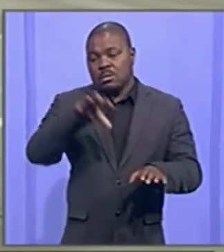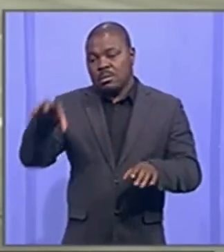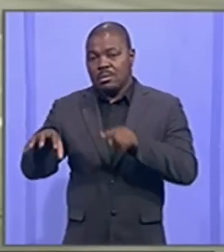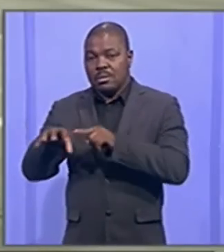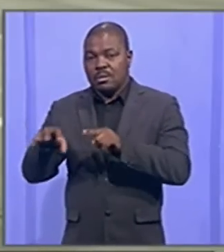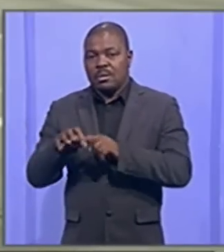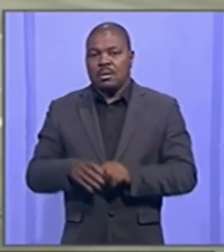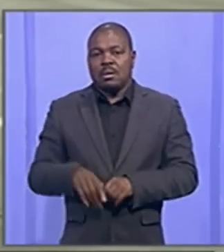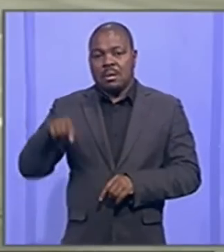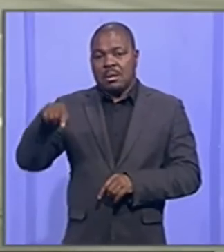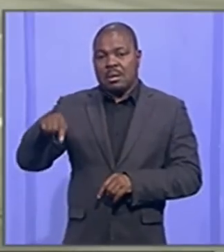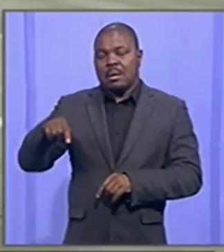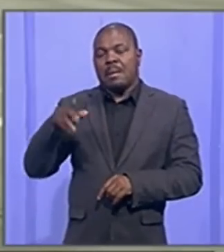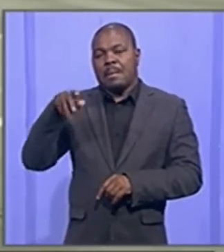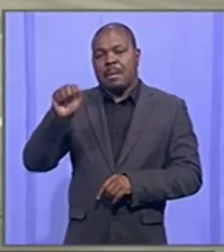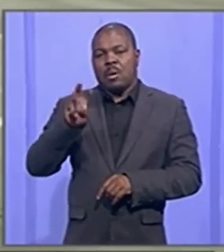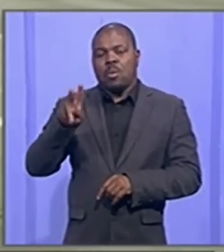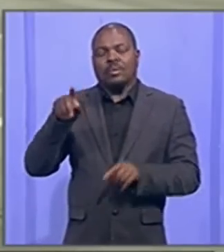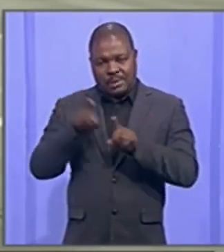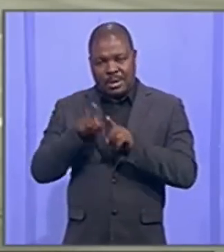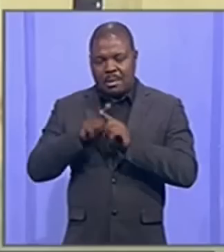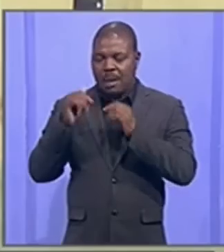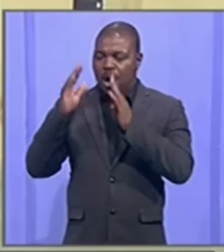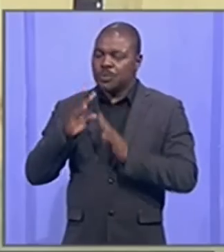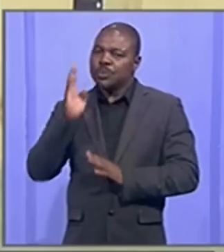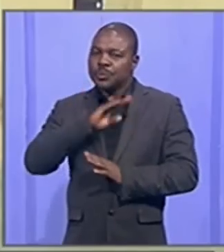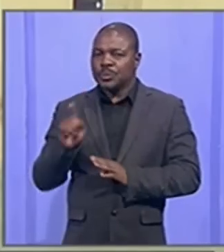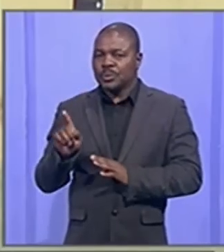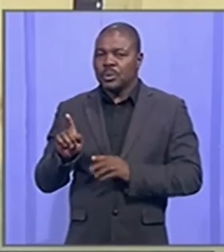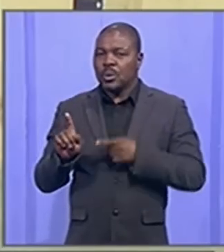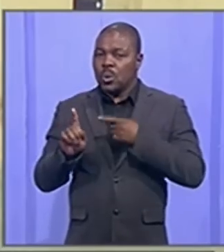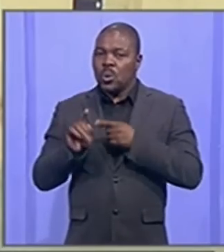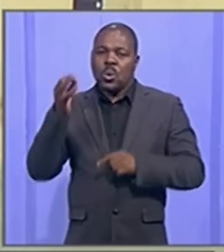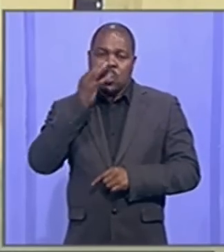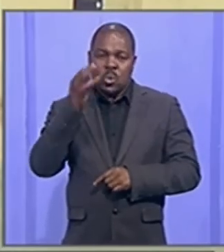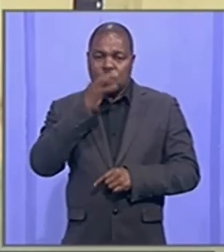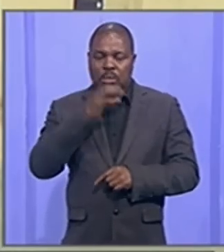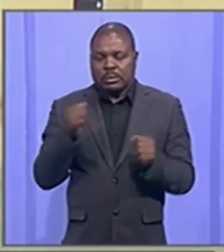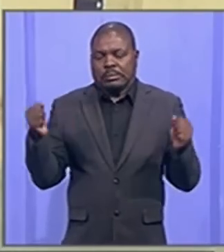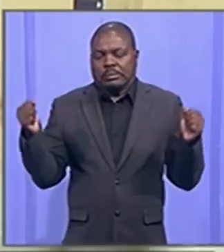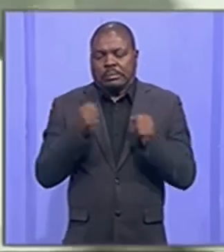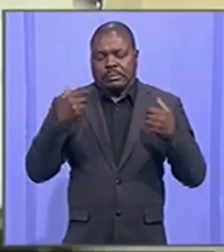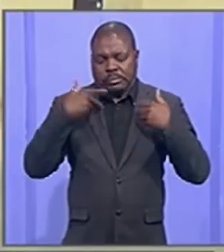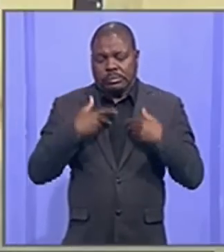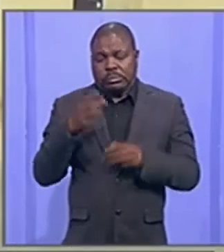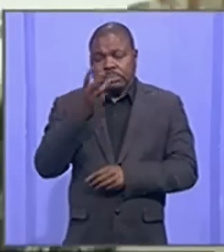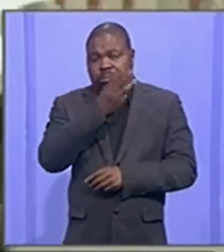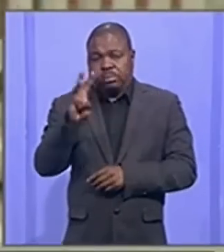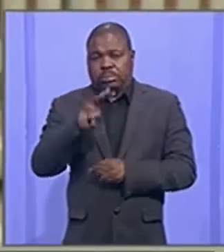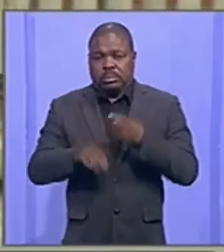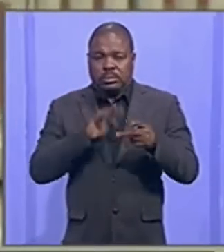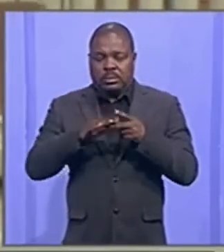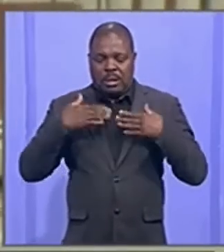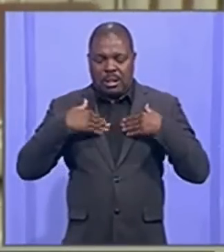Mmesi Phao le yena ga ana bodulo o re motonyo o tsenelelago marapong o gakatša maemo a gagwe